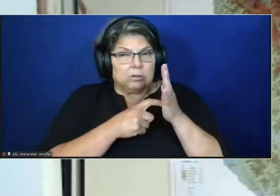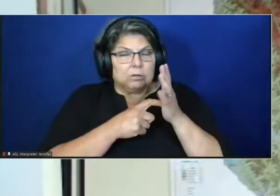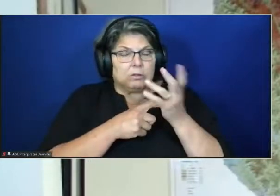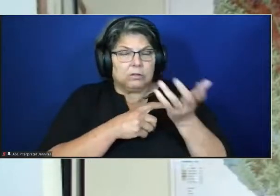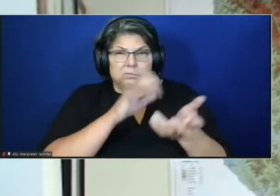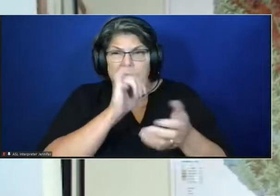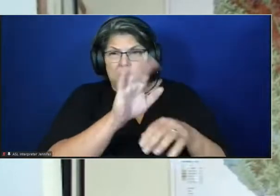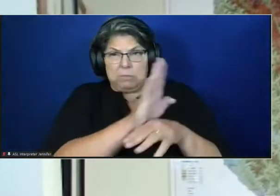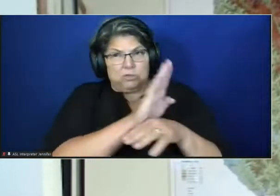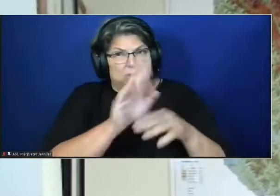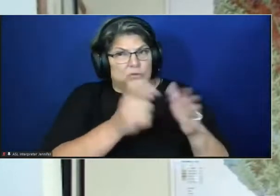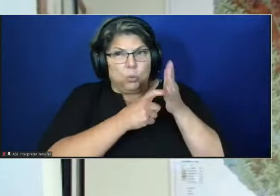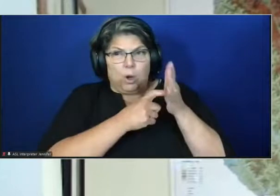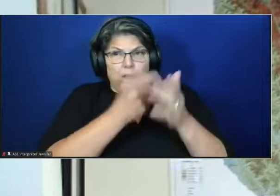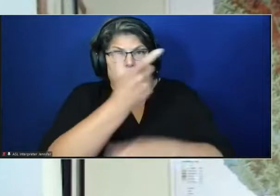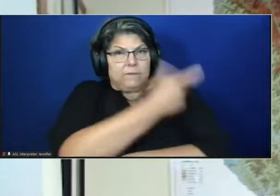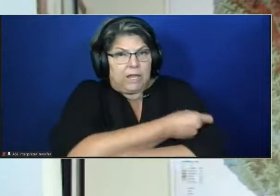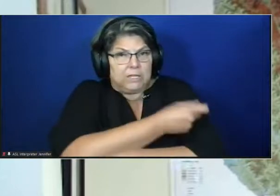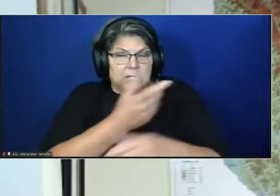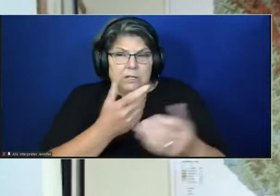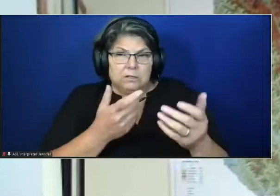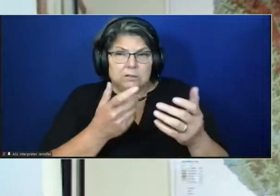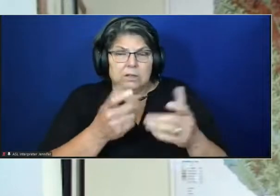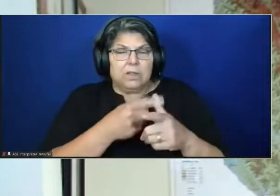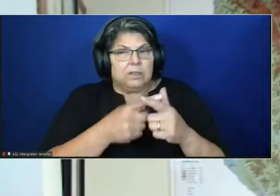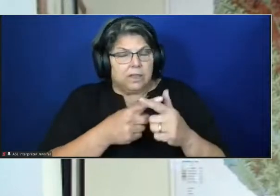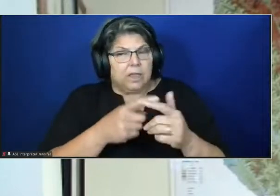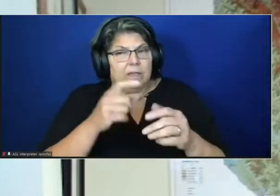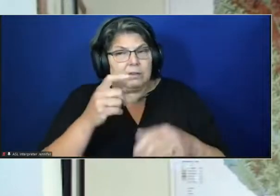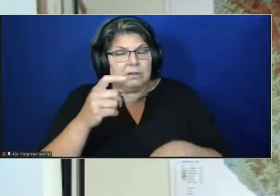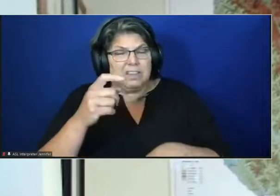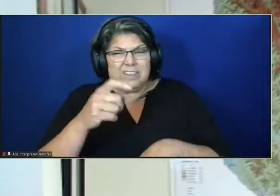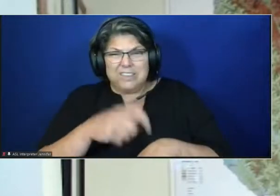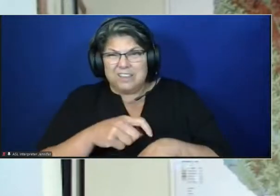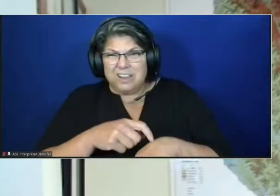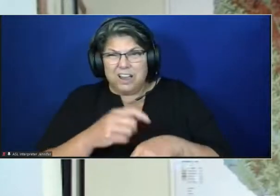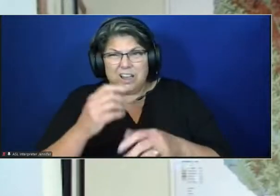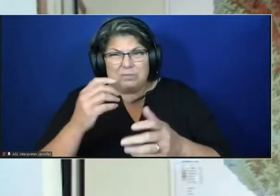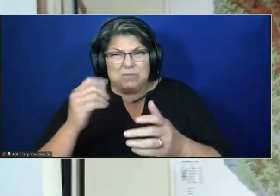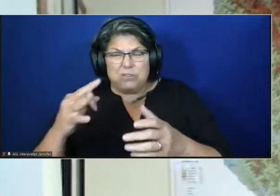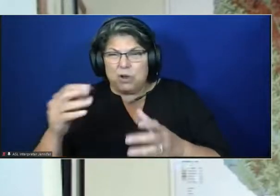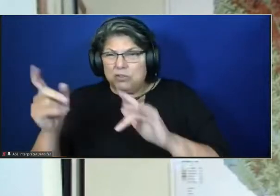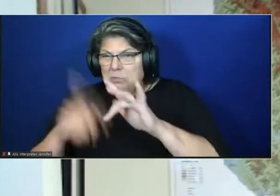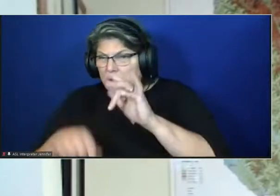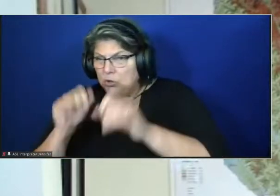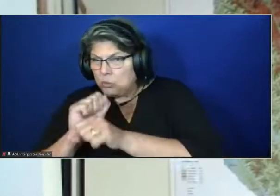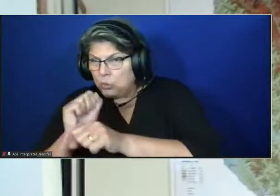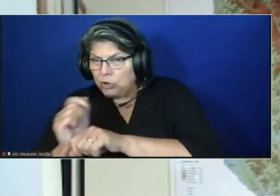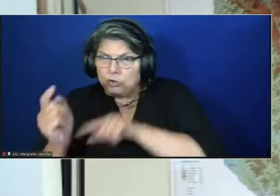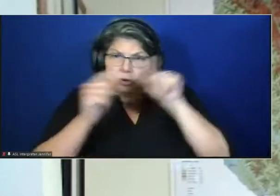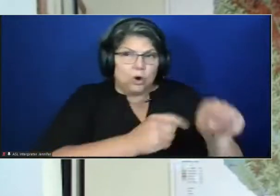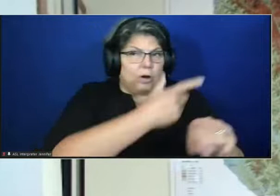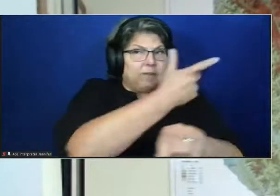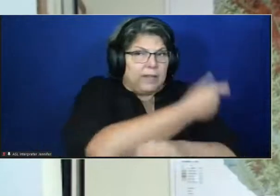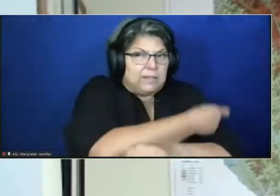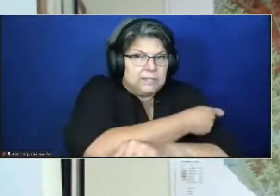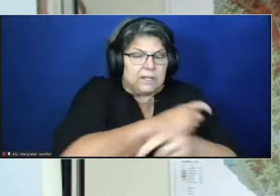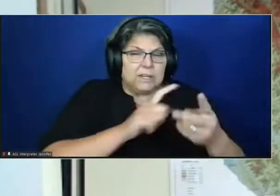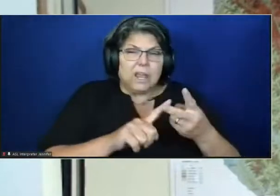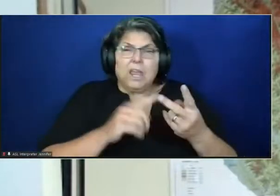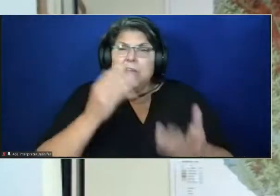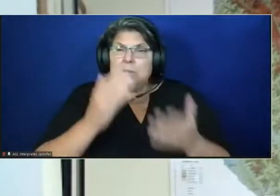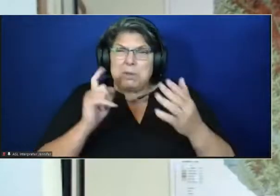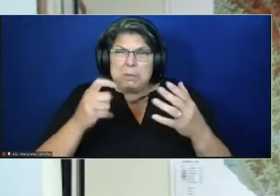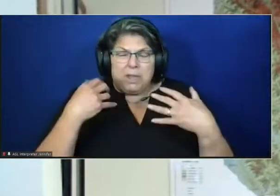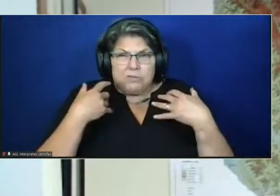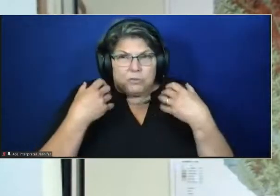business, then the time off that you take to get the vaccination and potentially any recovery from the